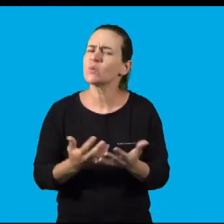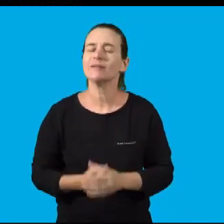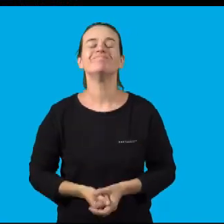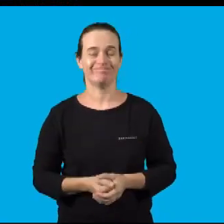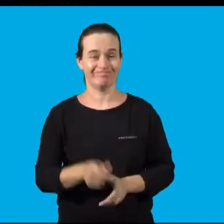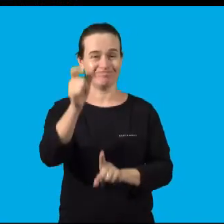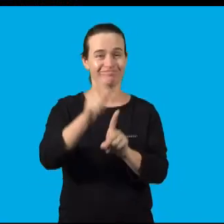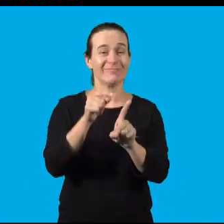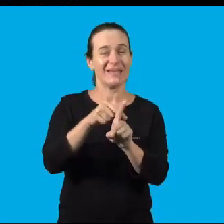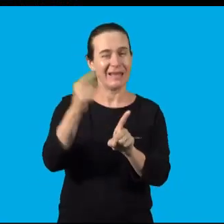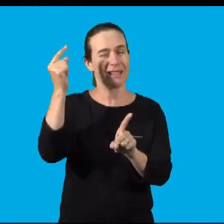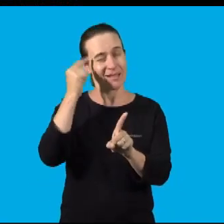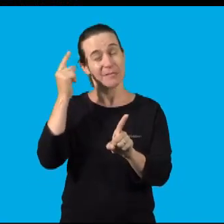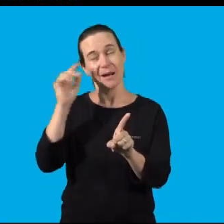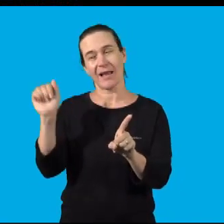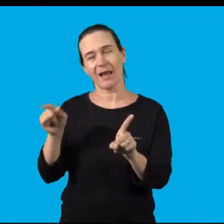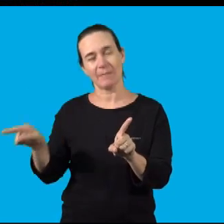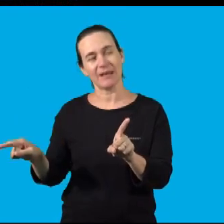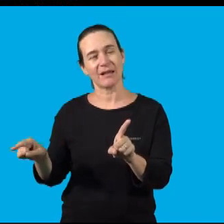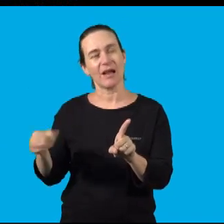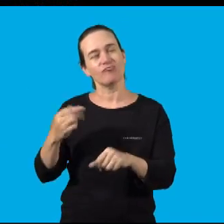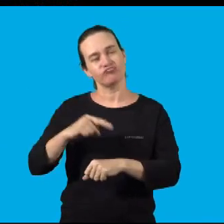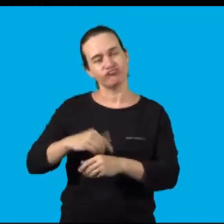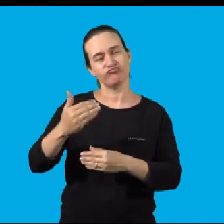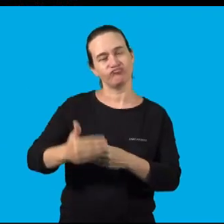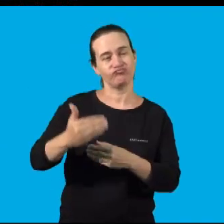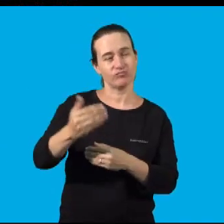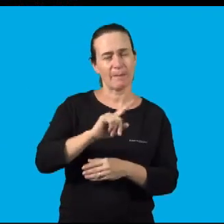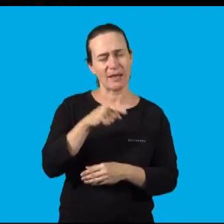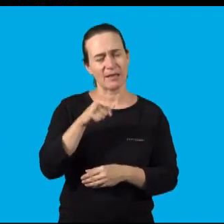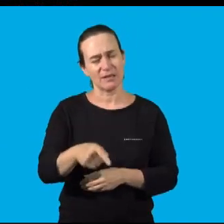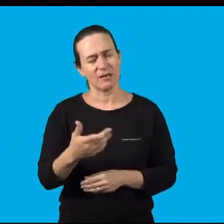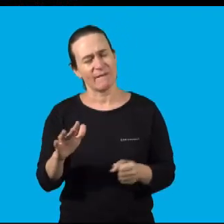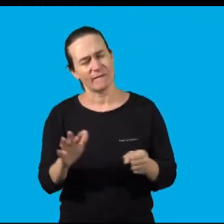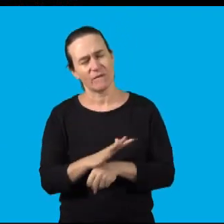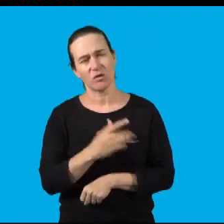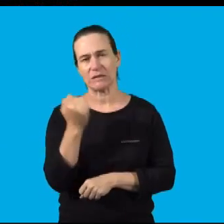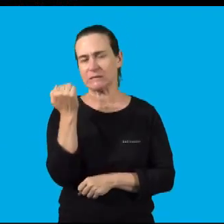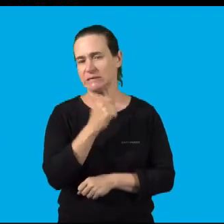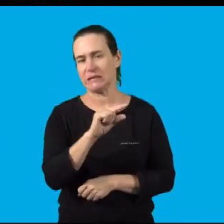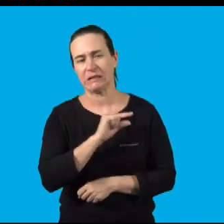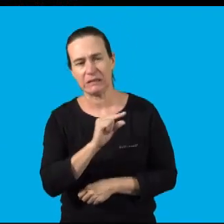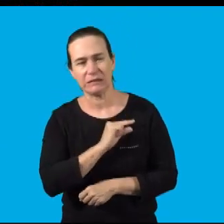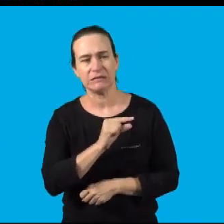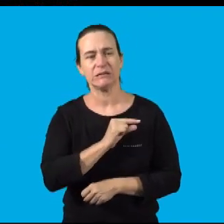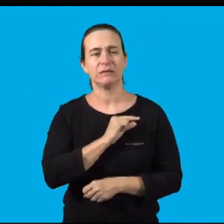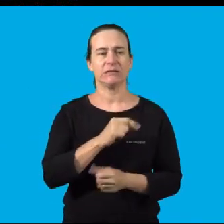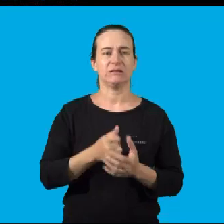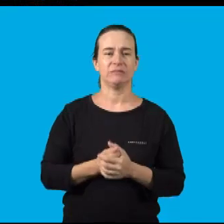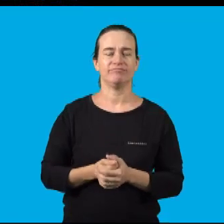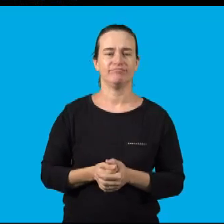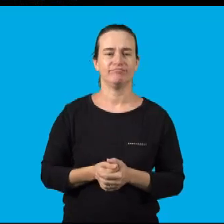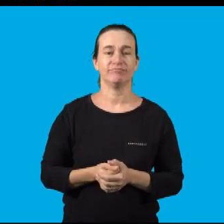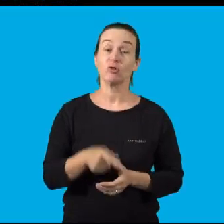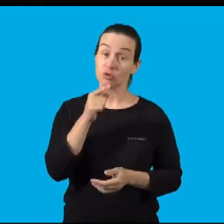thought of Abigail softly from time to time. However, he is truly remorseful for this and ends the affair. So that